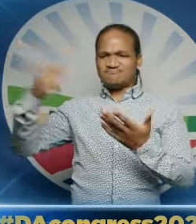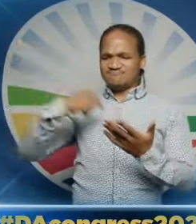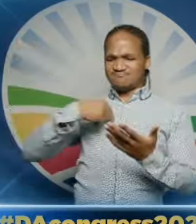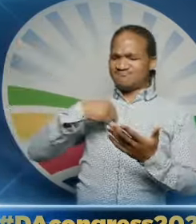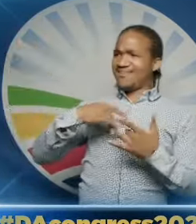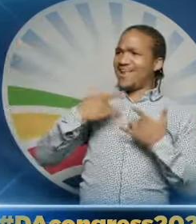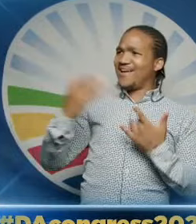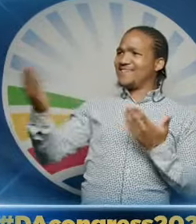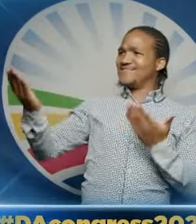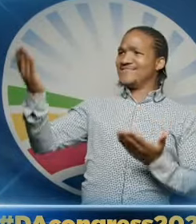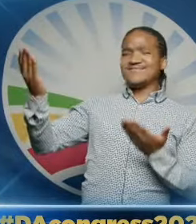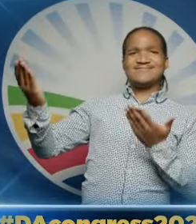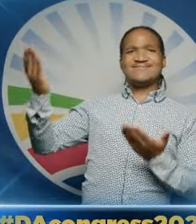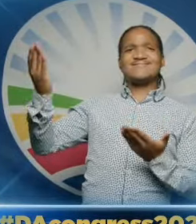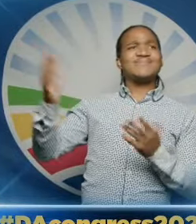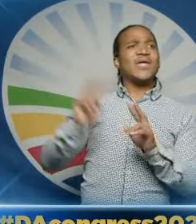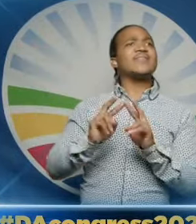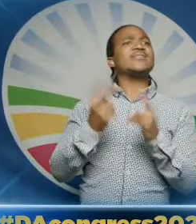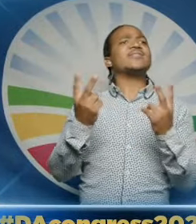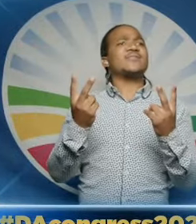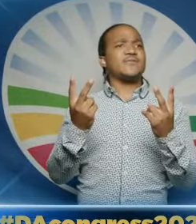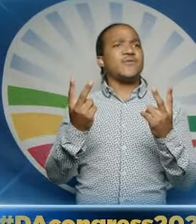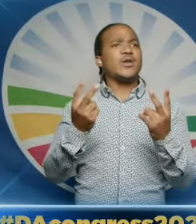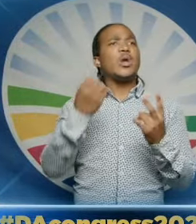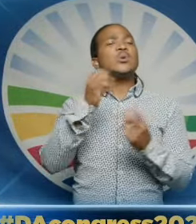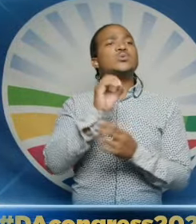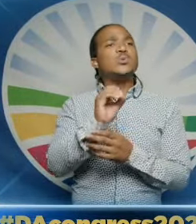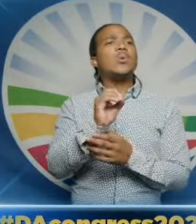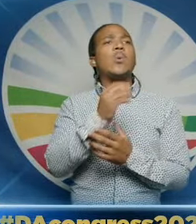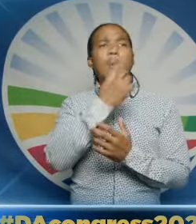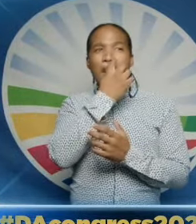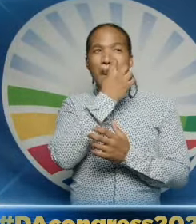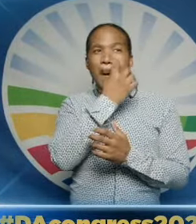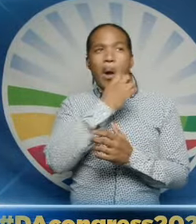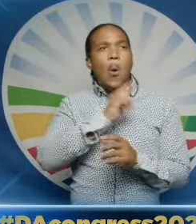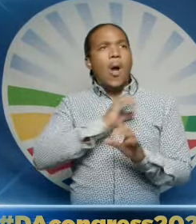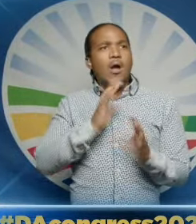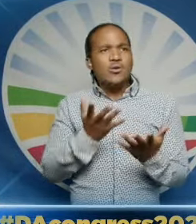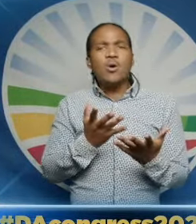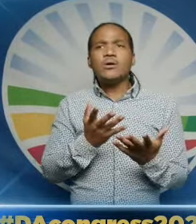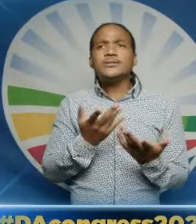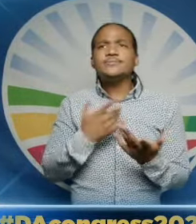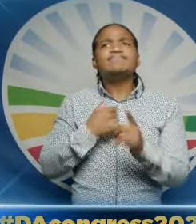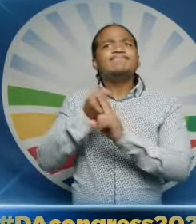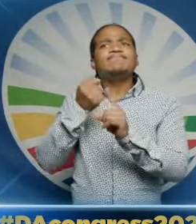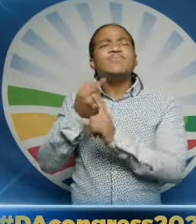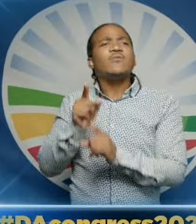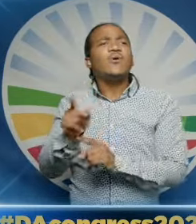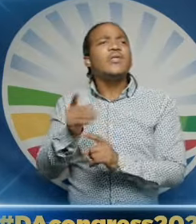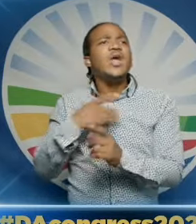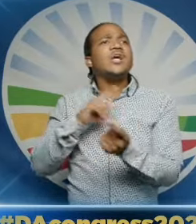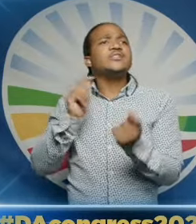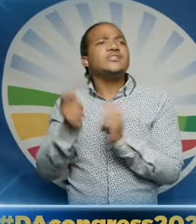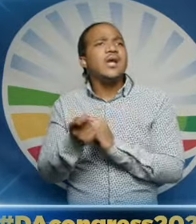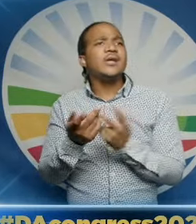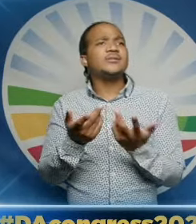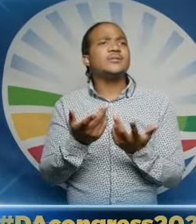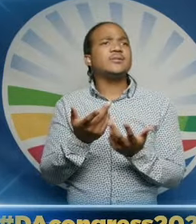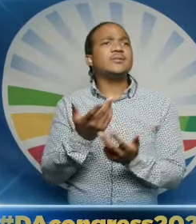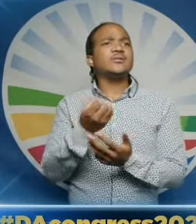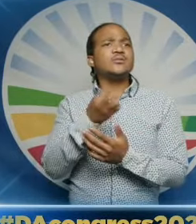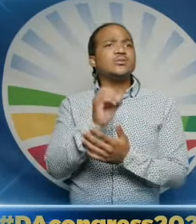or Midvaal. There's a difference in the people who are living in Umgeni. So why can't we have that for KZN? And it is so close. It is so close in